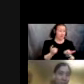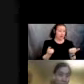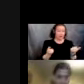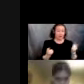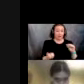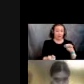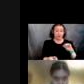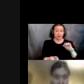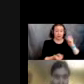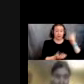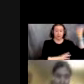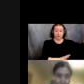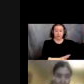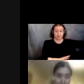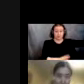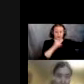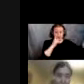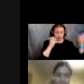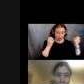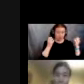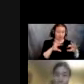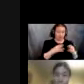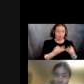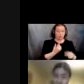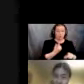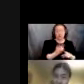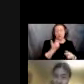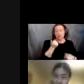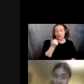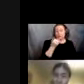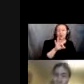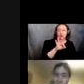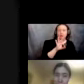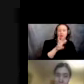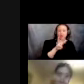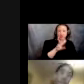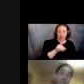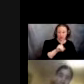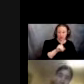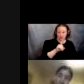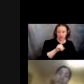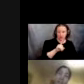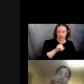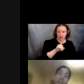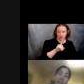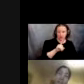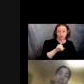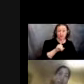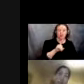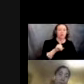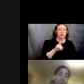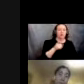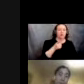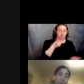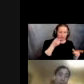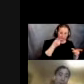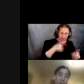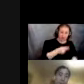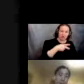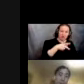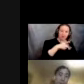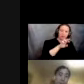goes to pieces for many of these families. So obviously 1941, after the attack on Pearl Harbor, a lot of Japanese